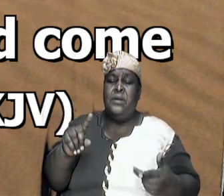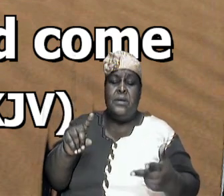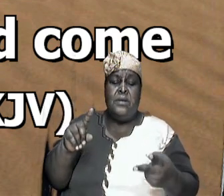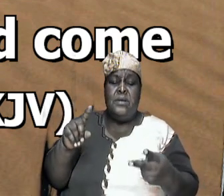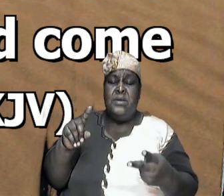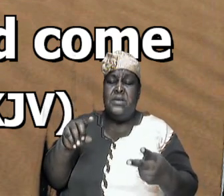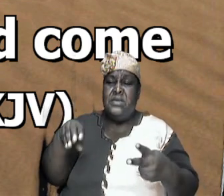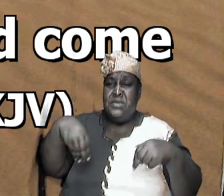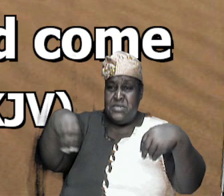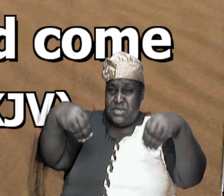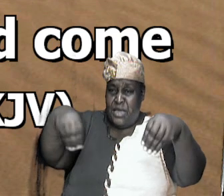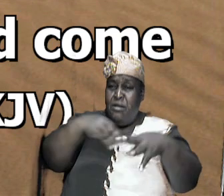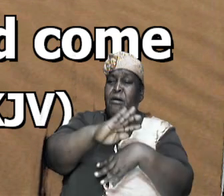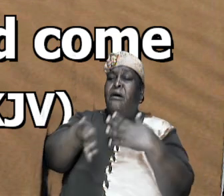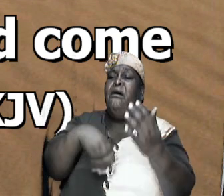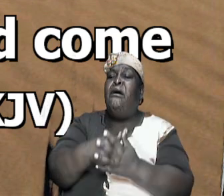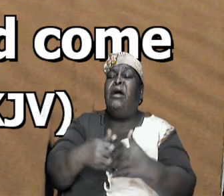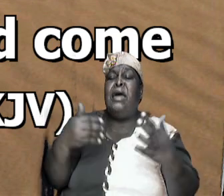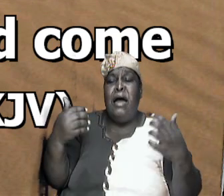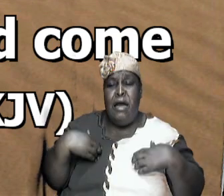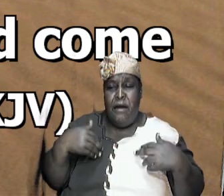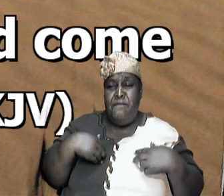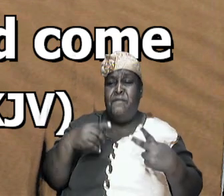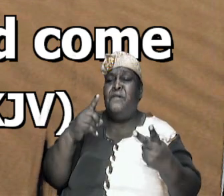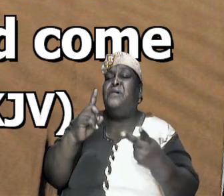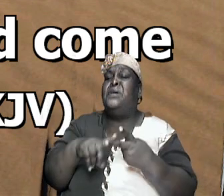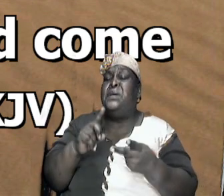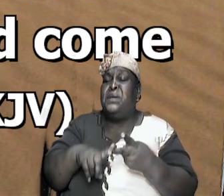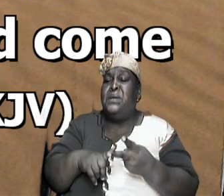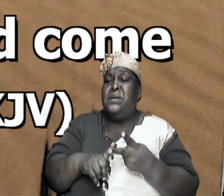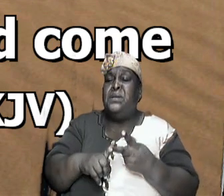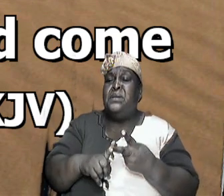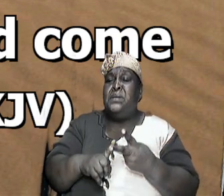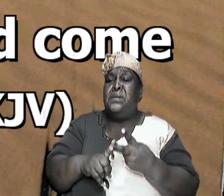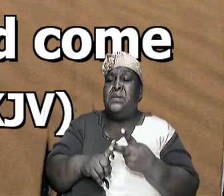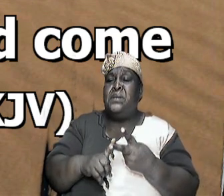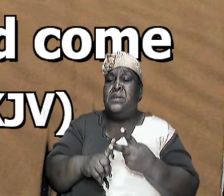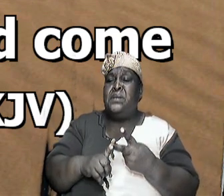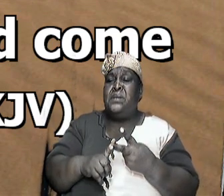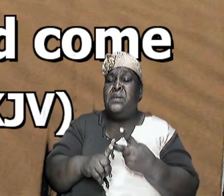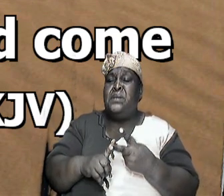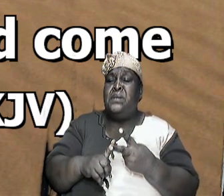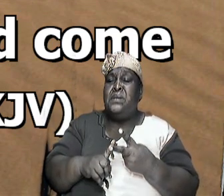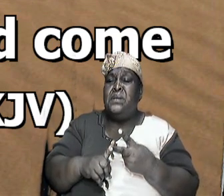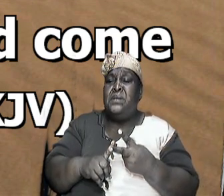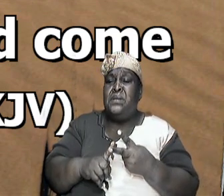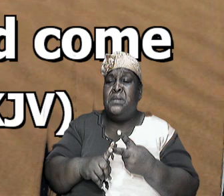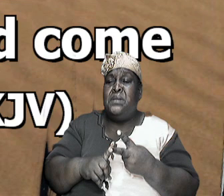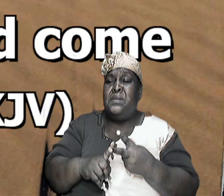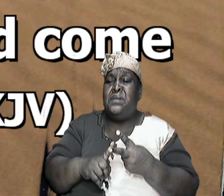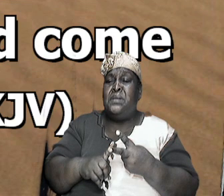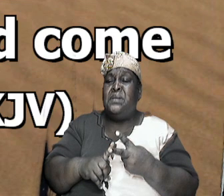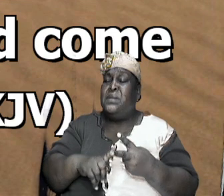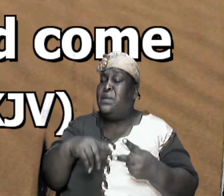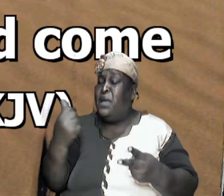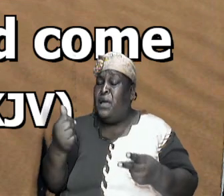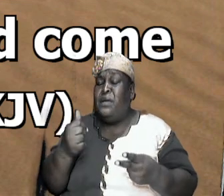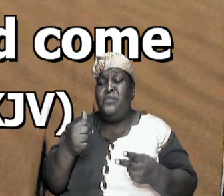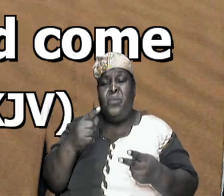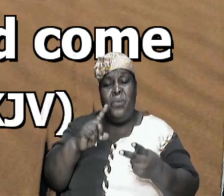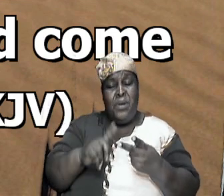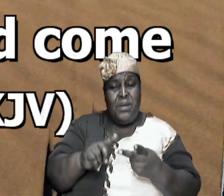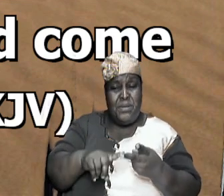he had. He had to go sell all that he had and give to the poor. That was one part of the thing. But the other